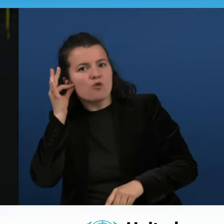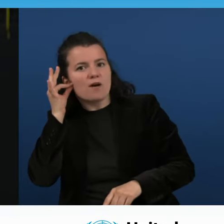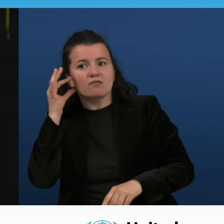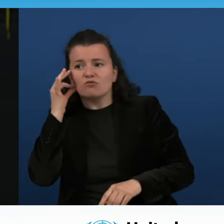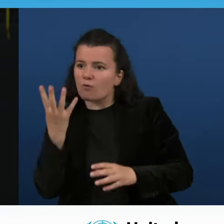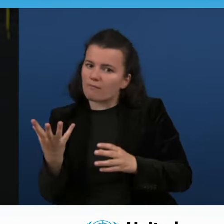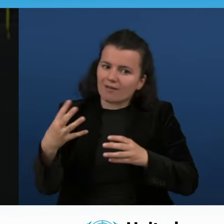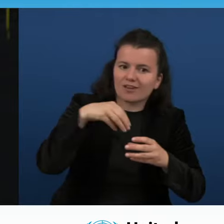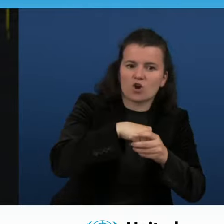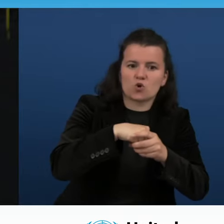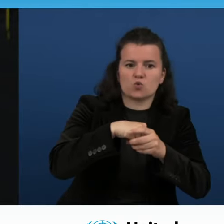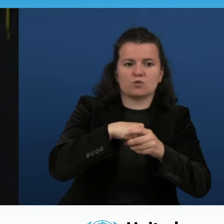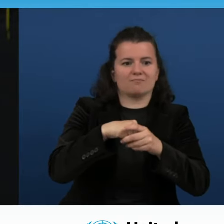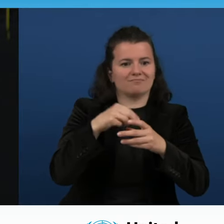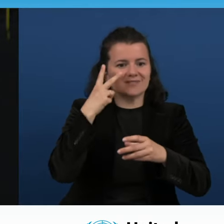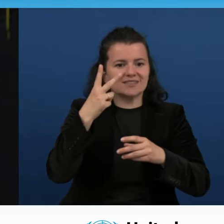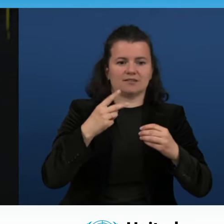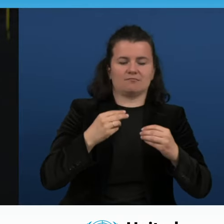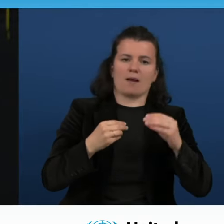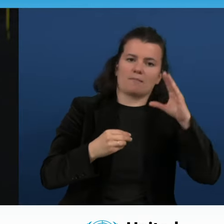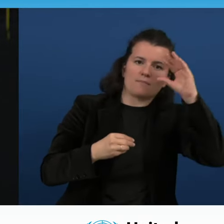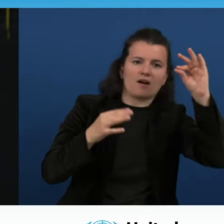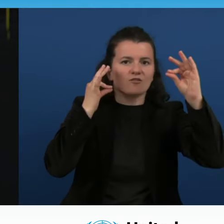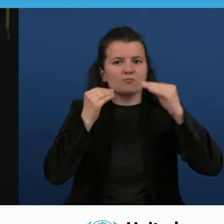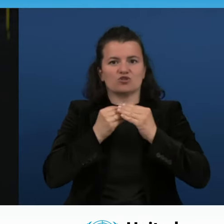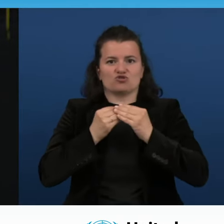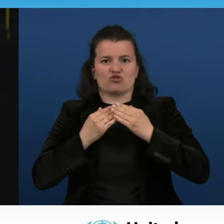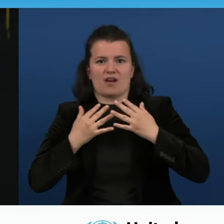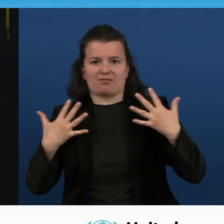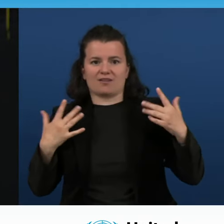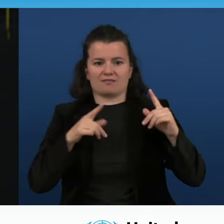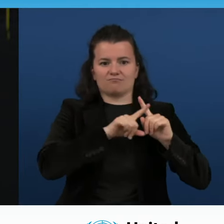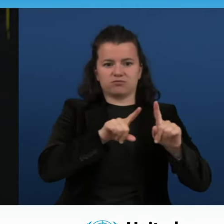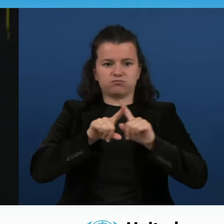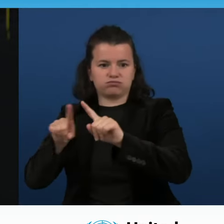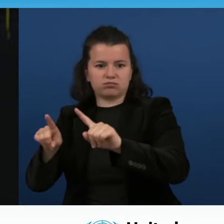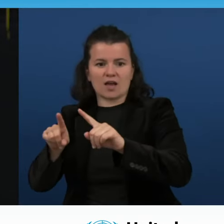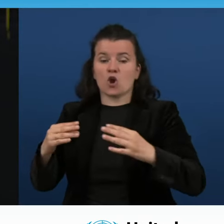create a world where poverty is just a thing in the past. Thank you for your attention.